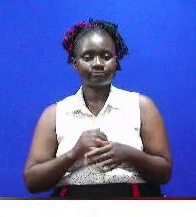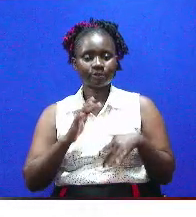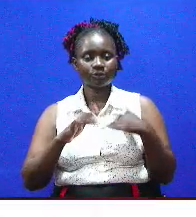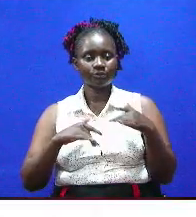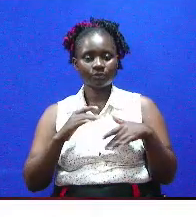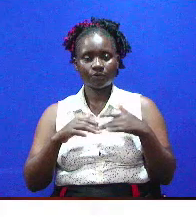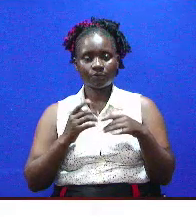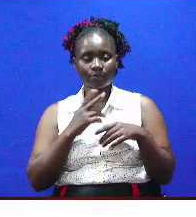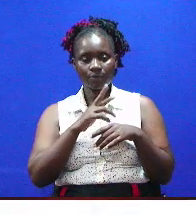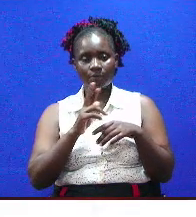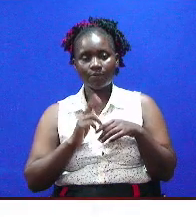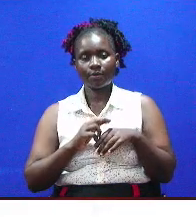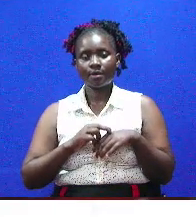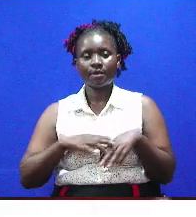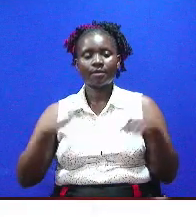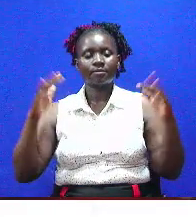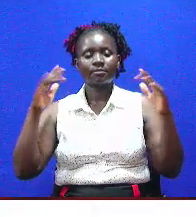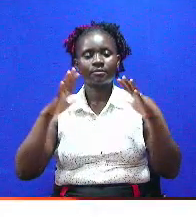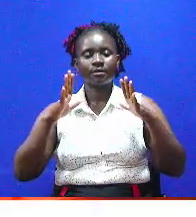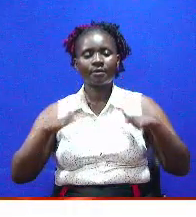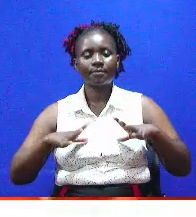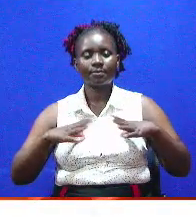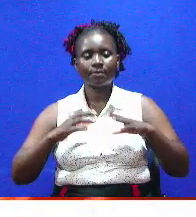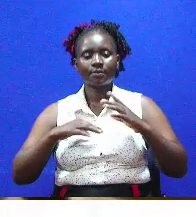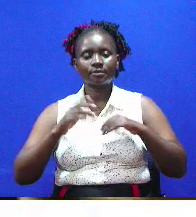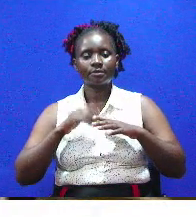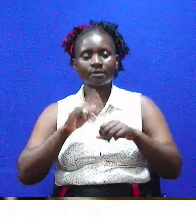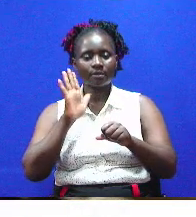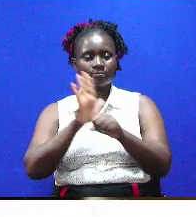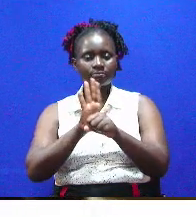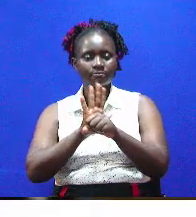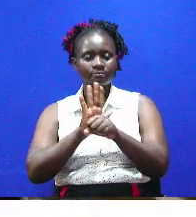omuganda bw'abantu oikirana ase getiekyo